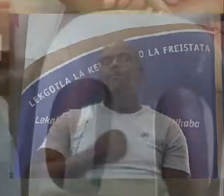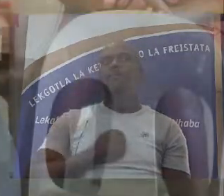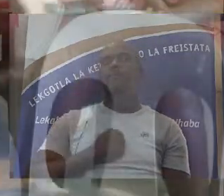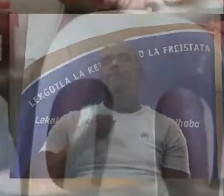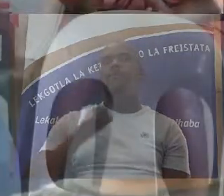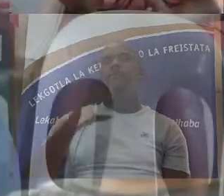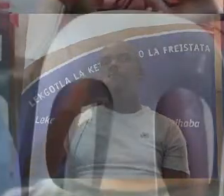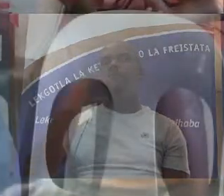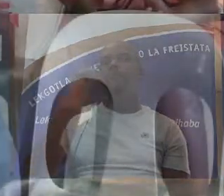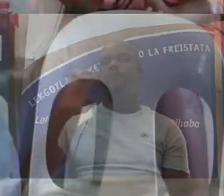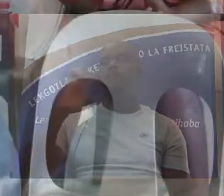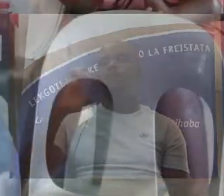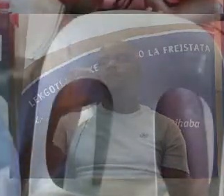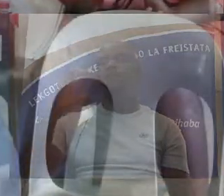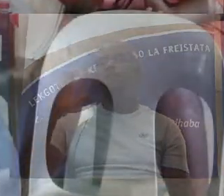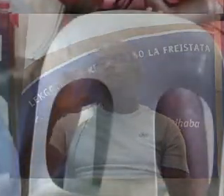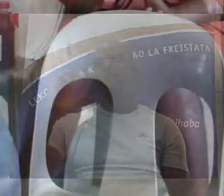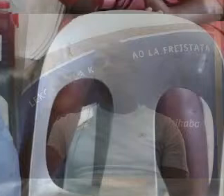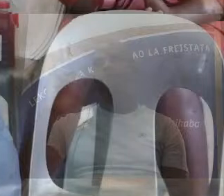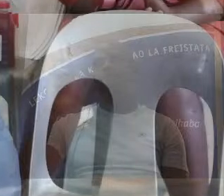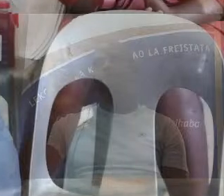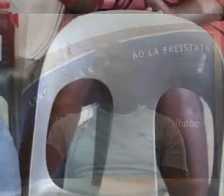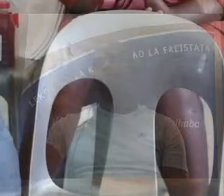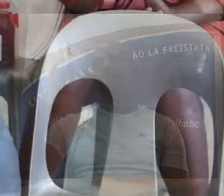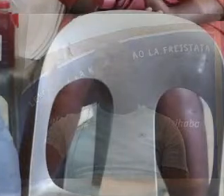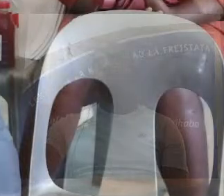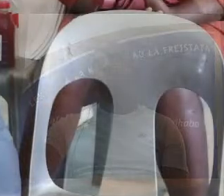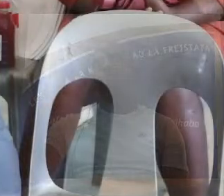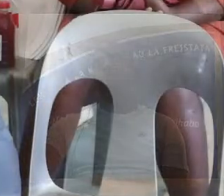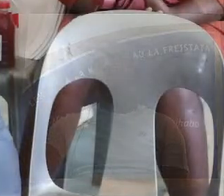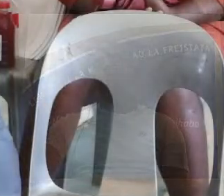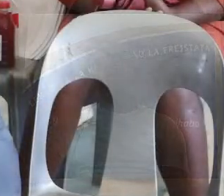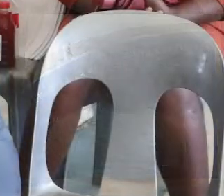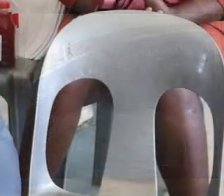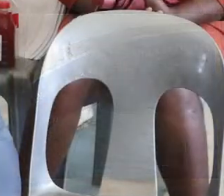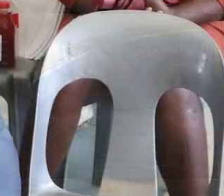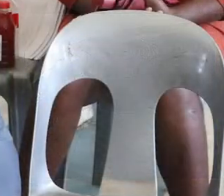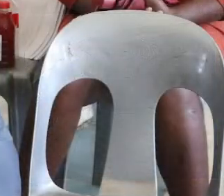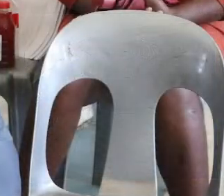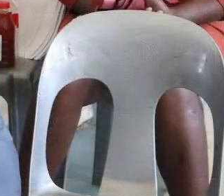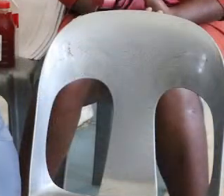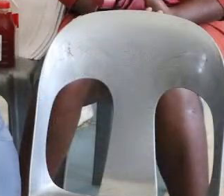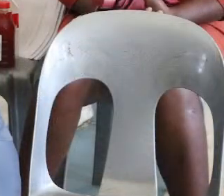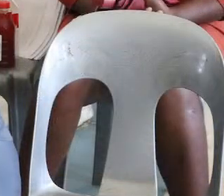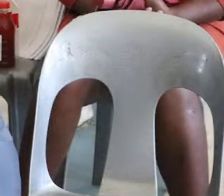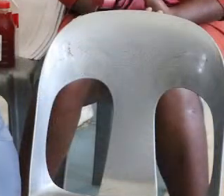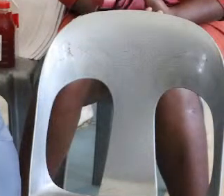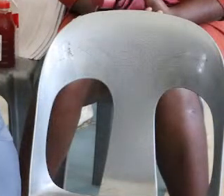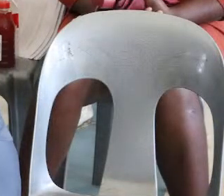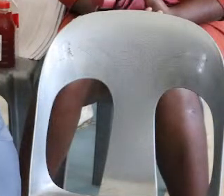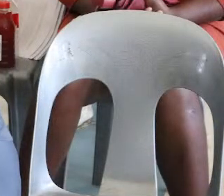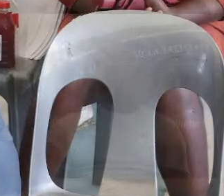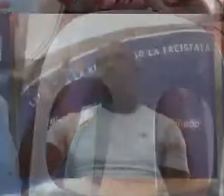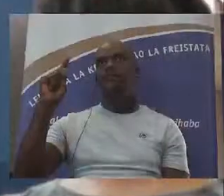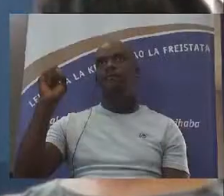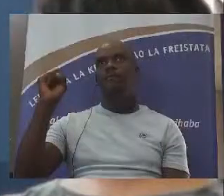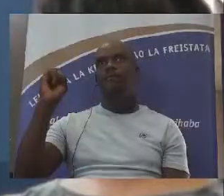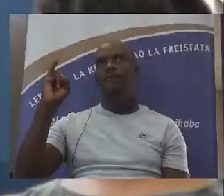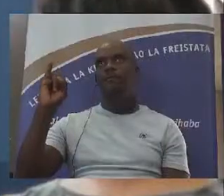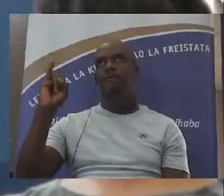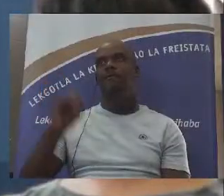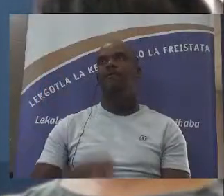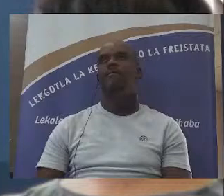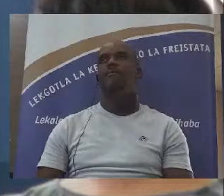Jacobsdal. It's so My name is Cecilia Moiketsi, coming from